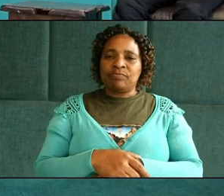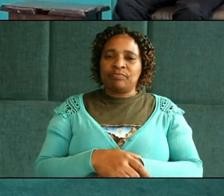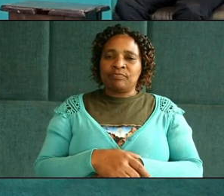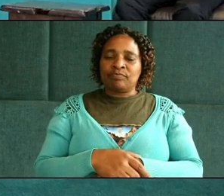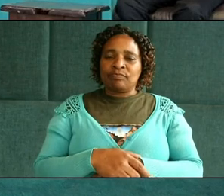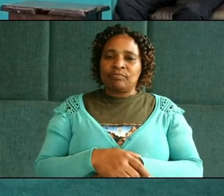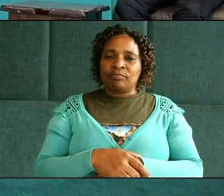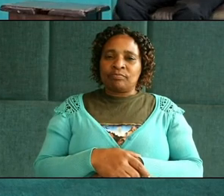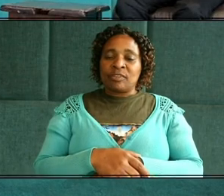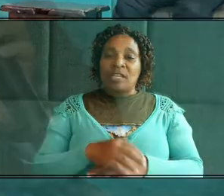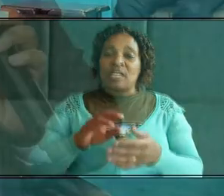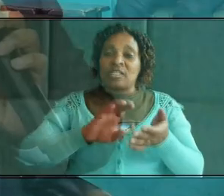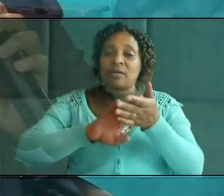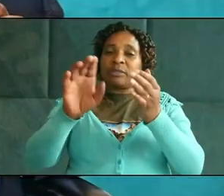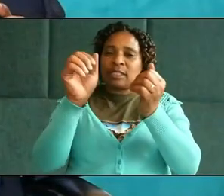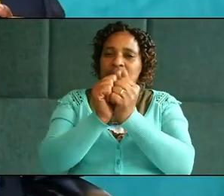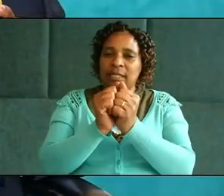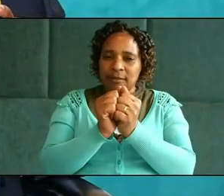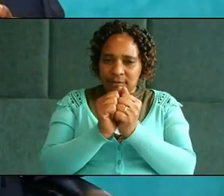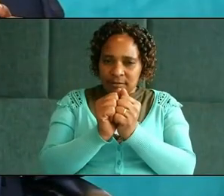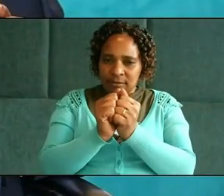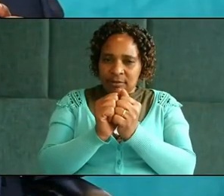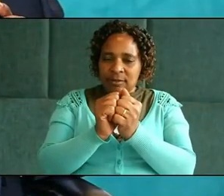Hebrews chapter 10, verse